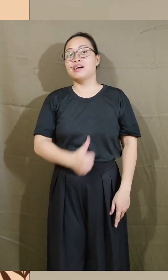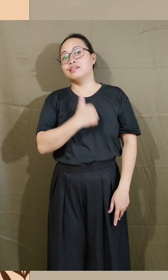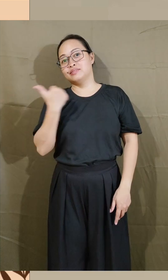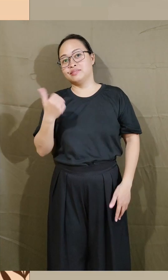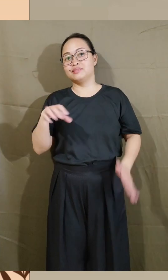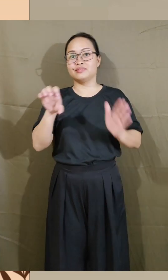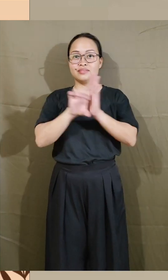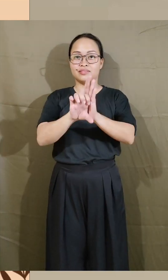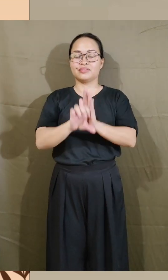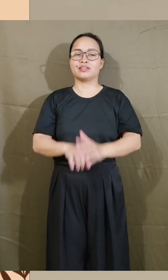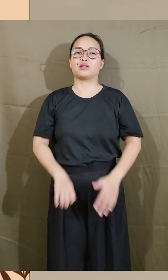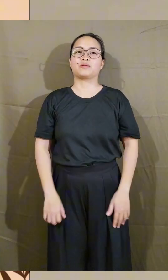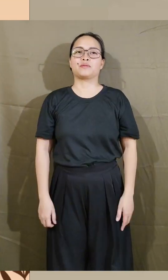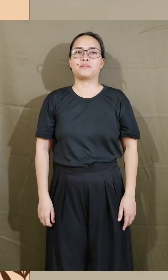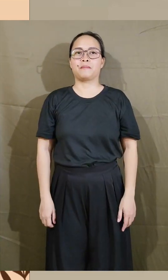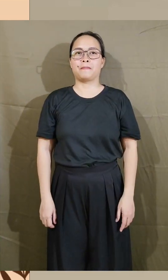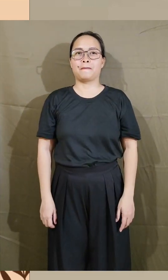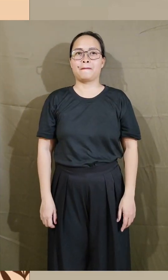Another example.